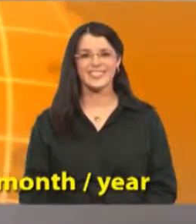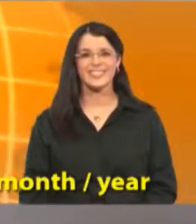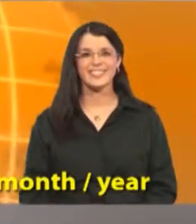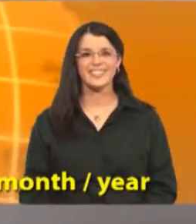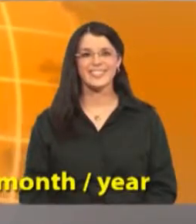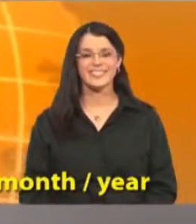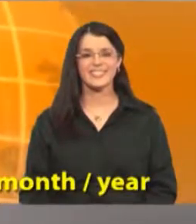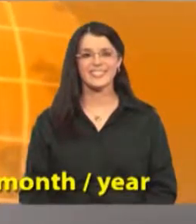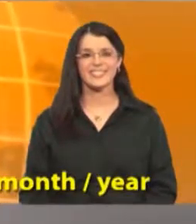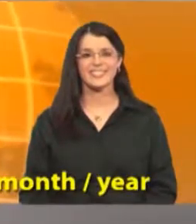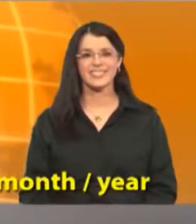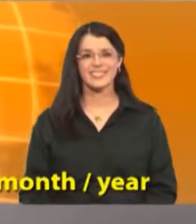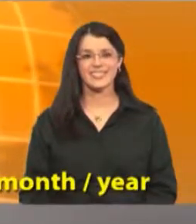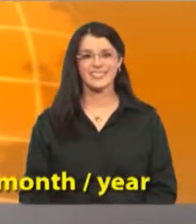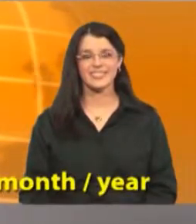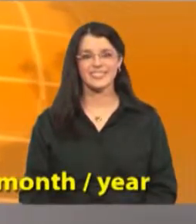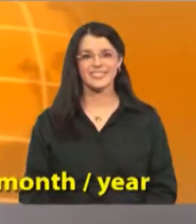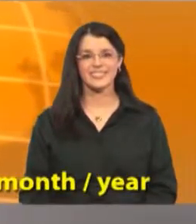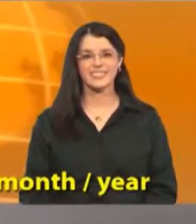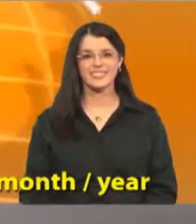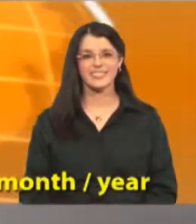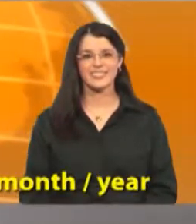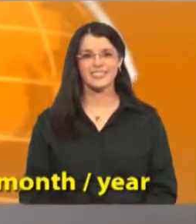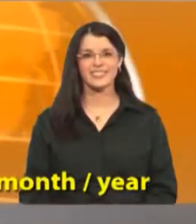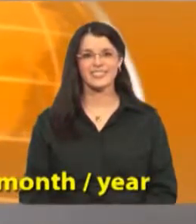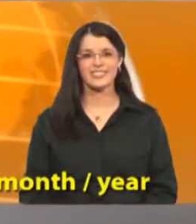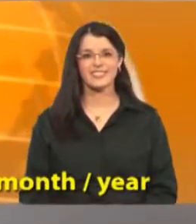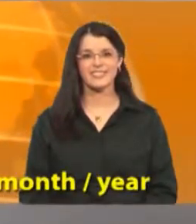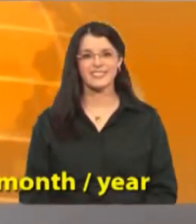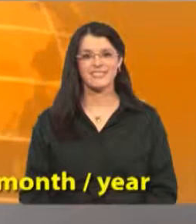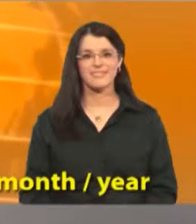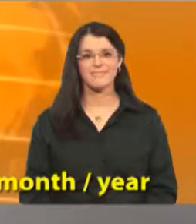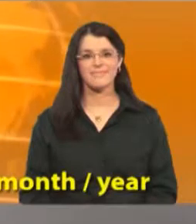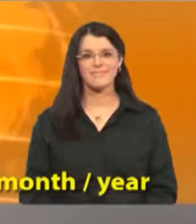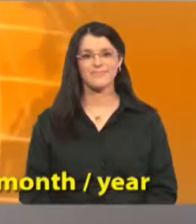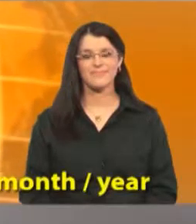Mois, année. Mois, année.